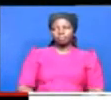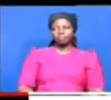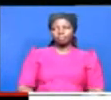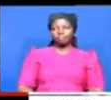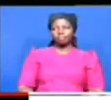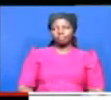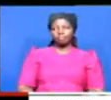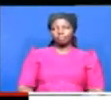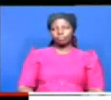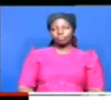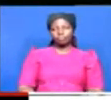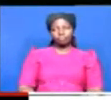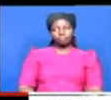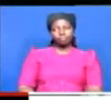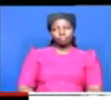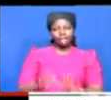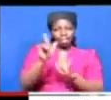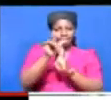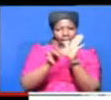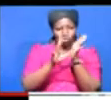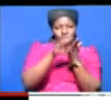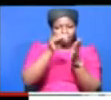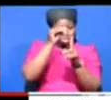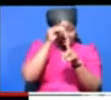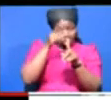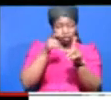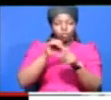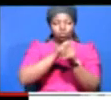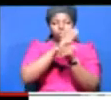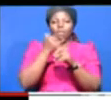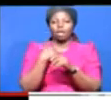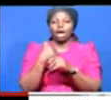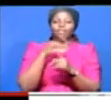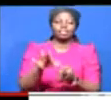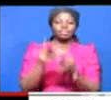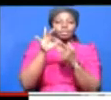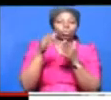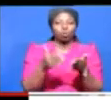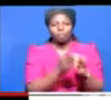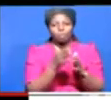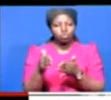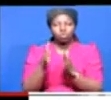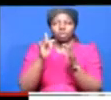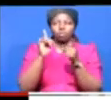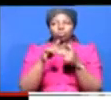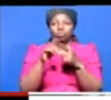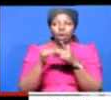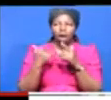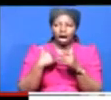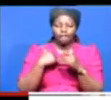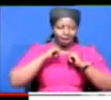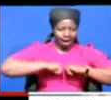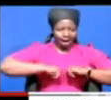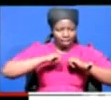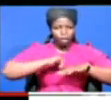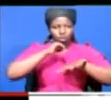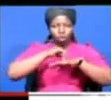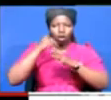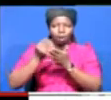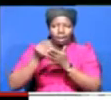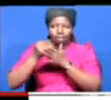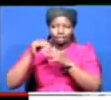Based on the lessons from the COVID-19 crisis, there's a unique opportunity to draw a new consensus on remittance actions